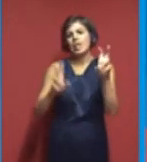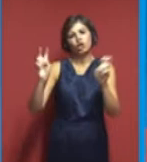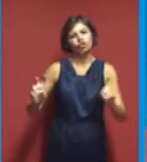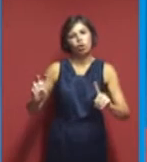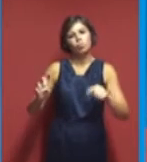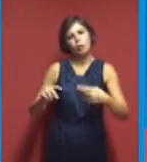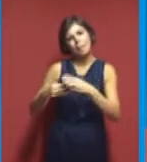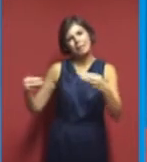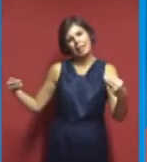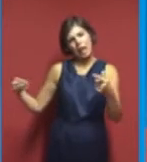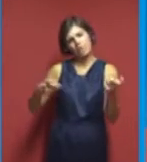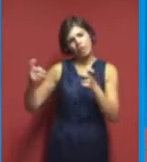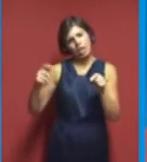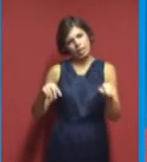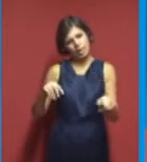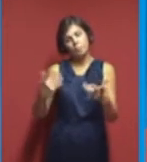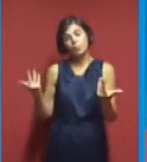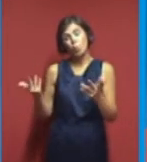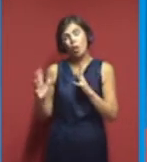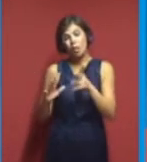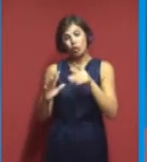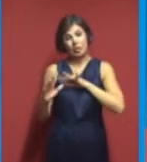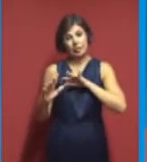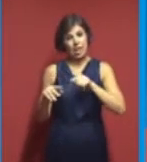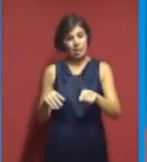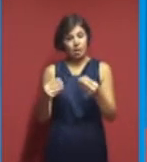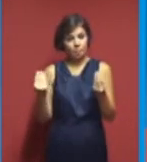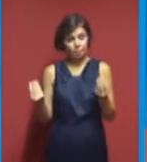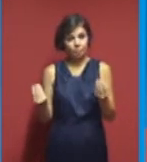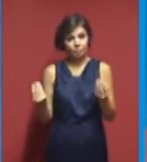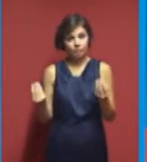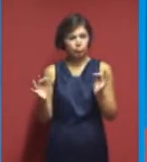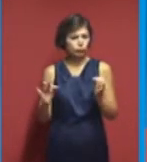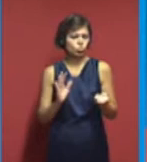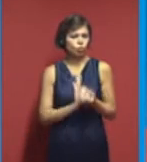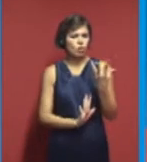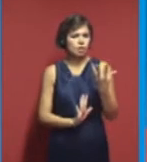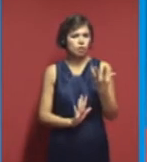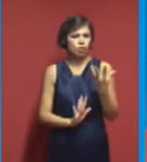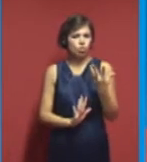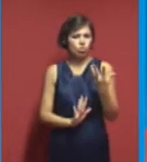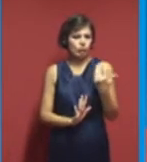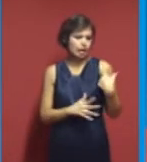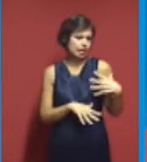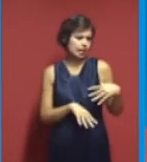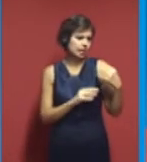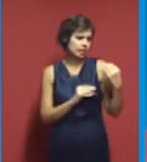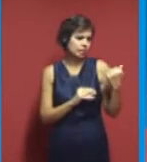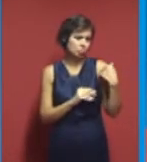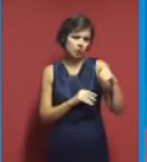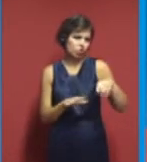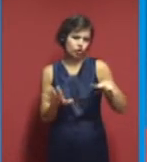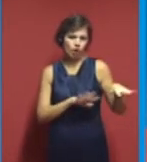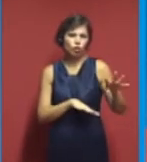that happened in the beginning of the 20th century, or after the Second World War